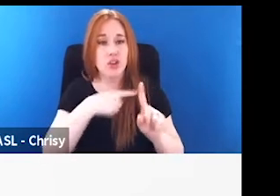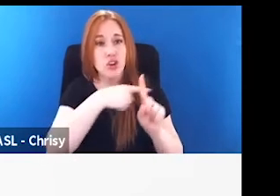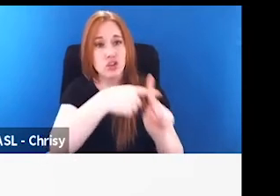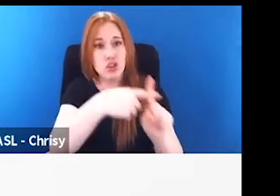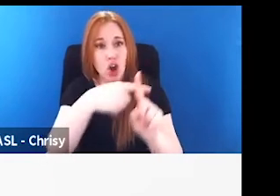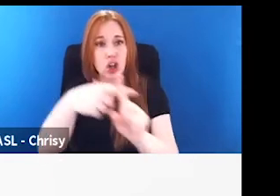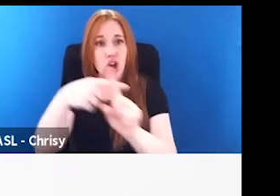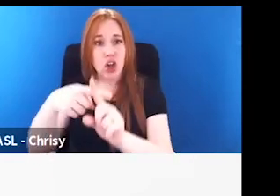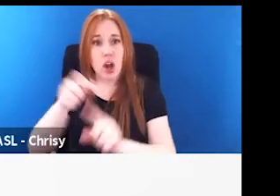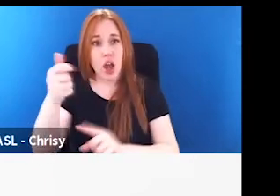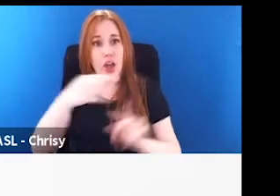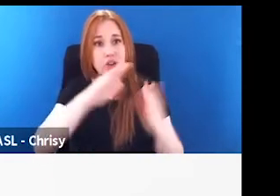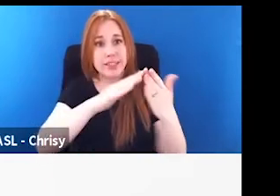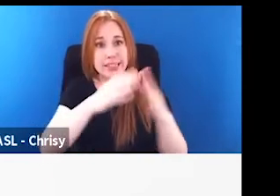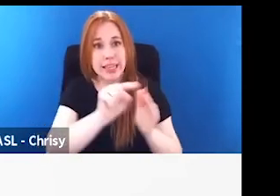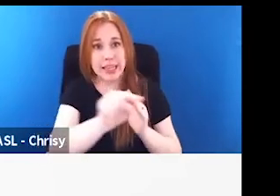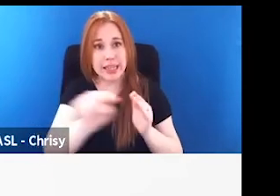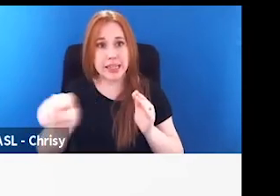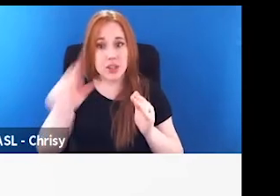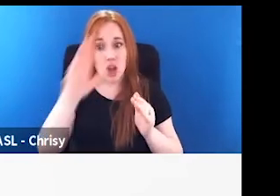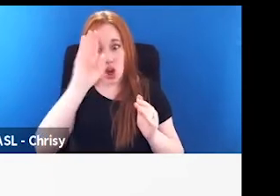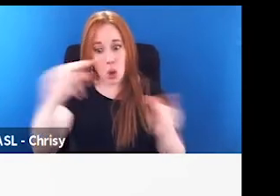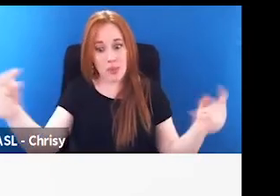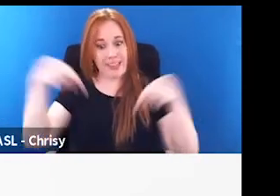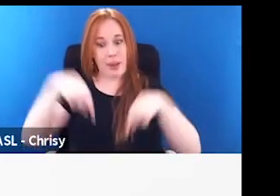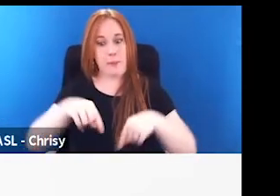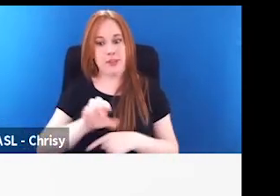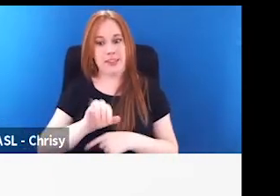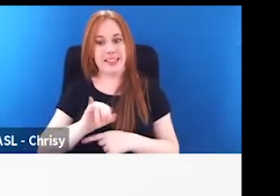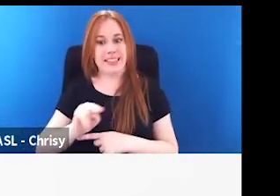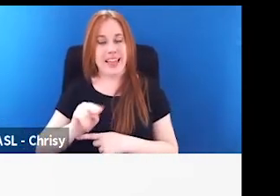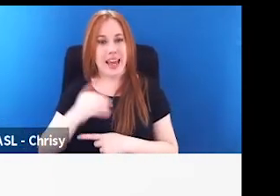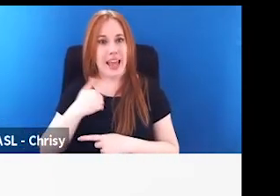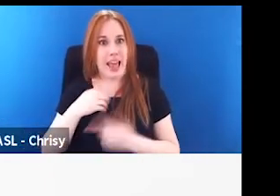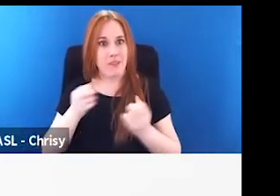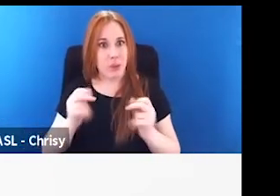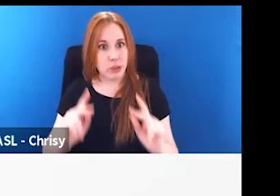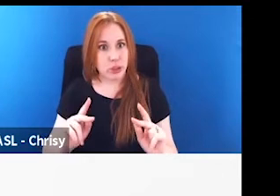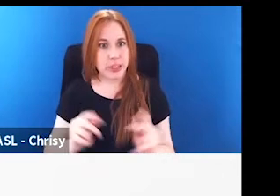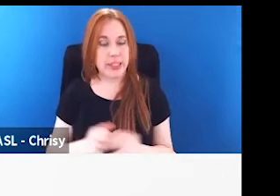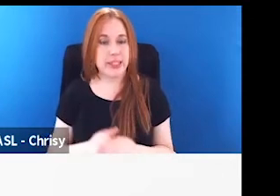to make sure they know Cincinnati has these opportunities, et cetera. But